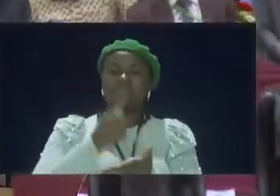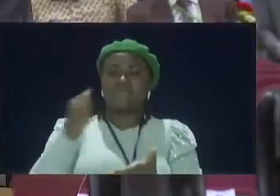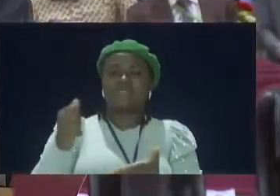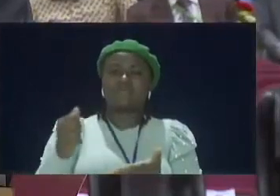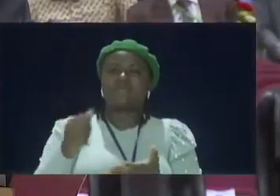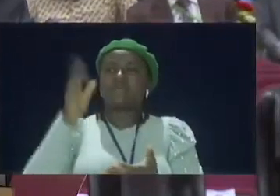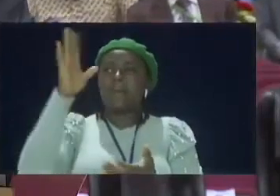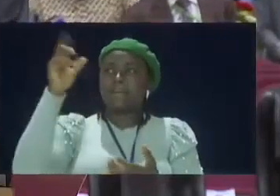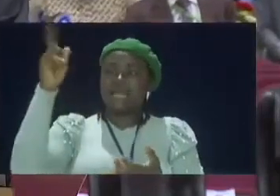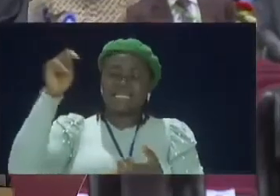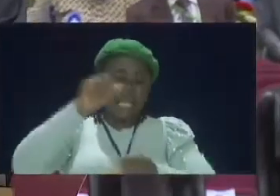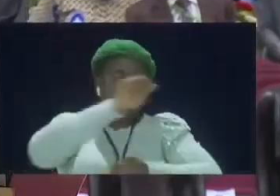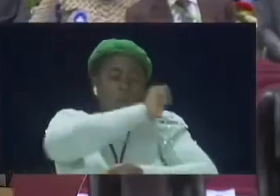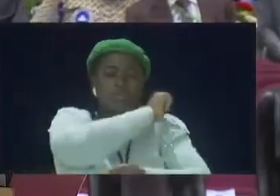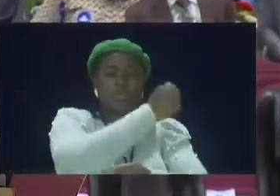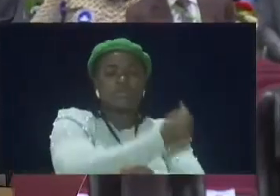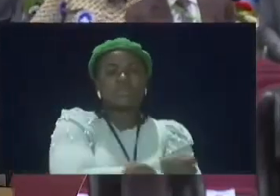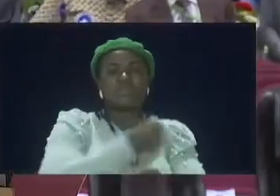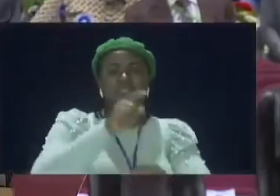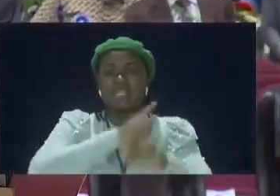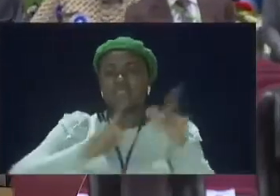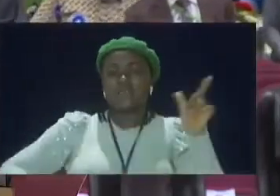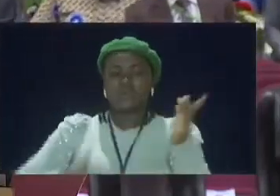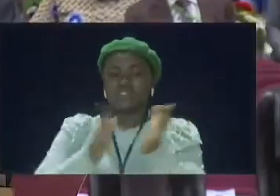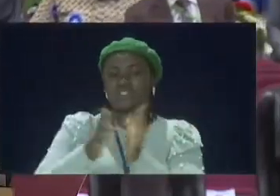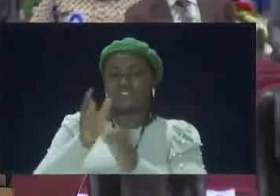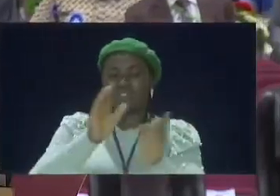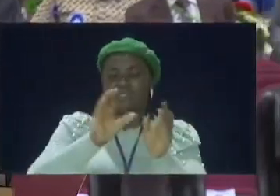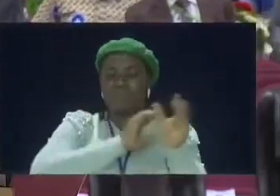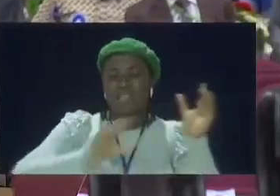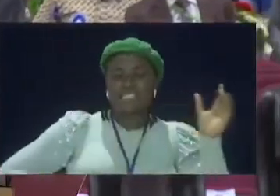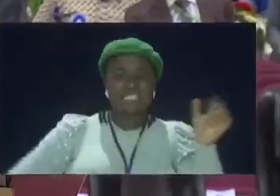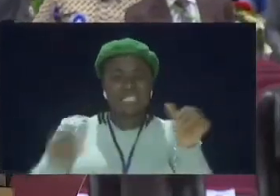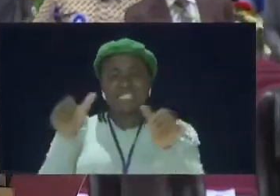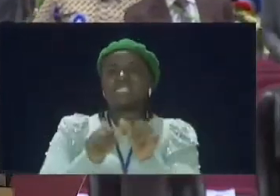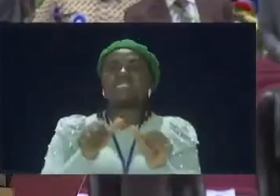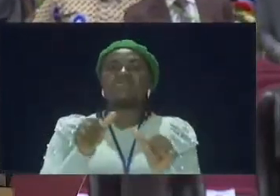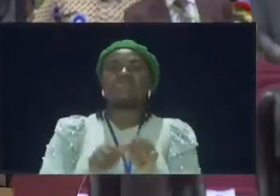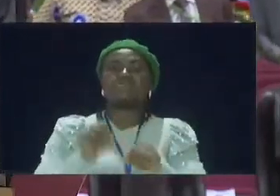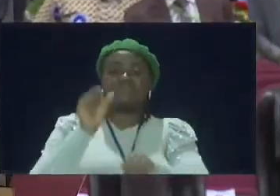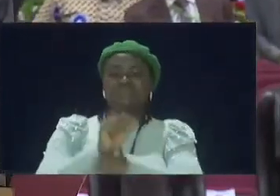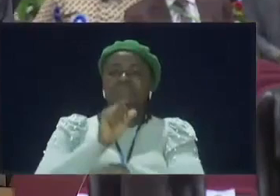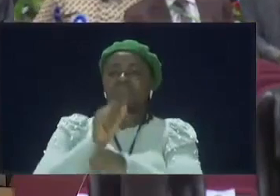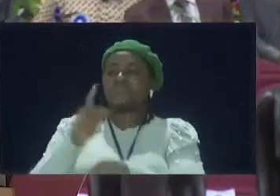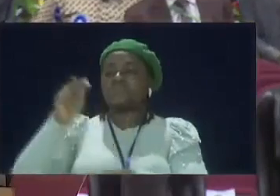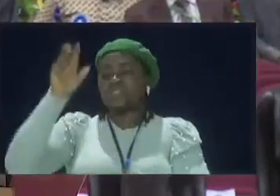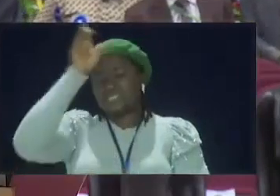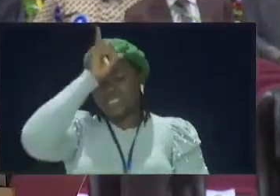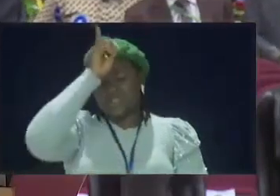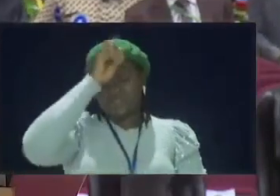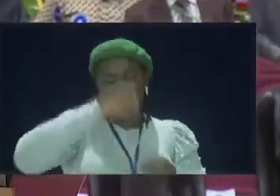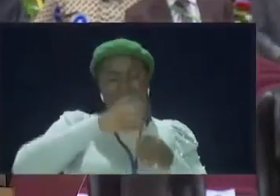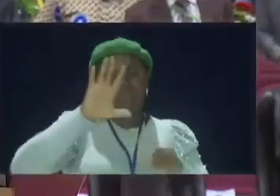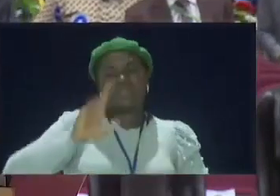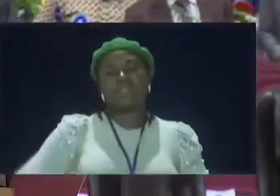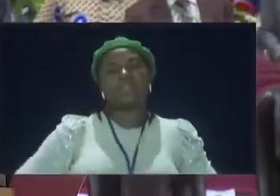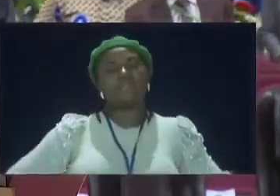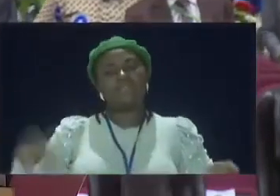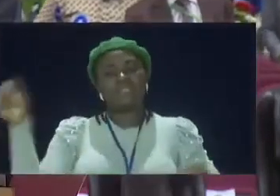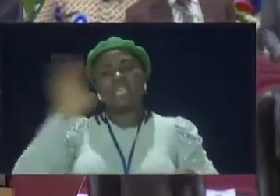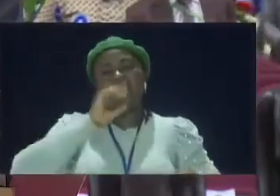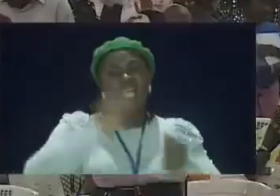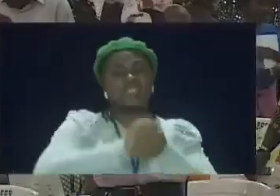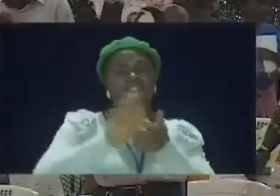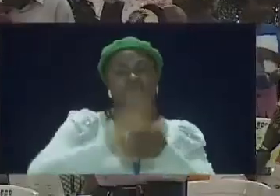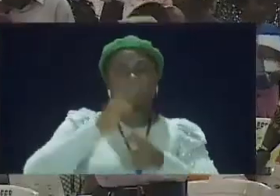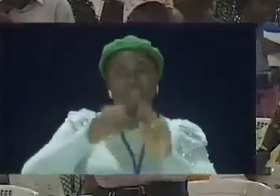By the authority of the Lord Jesus Christ, every works of the devil in your life, they are